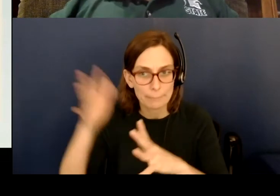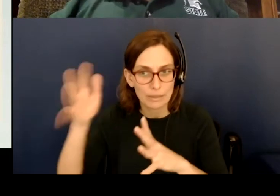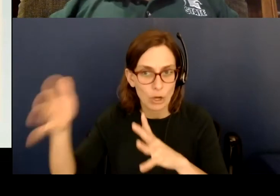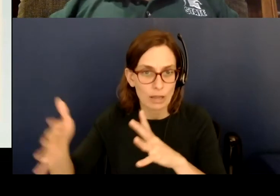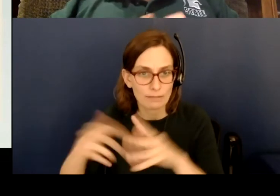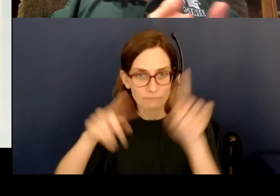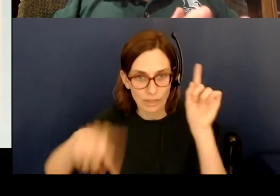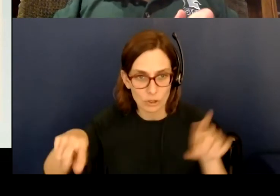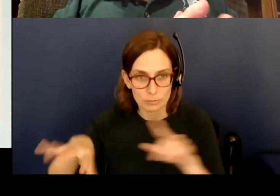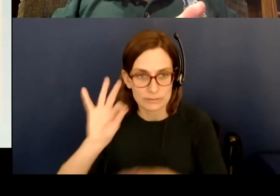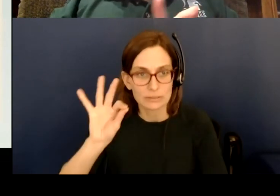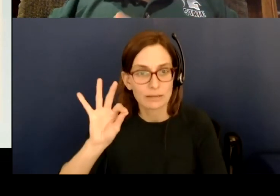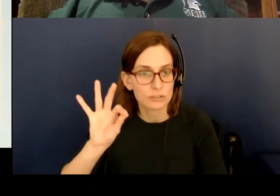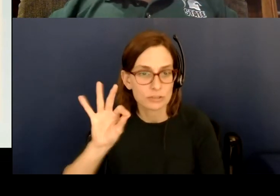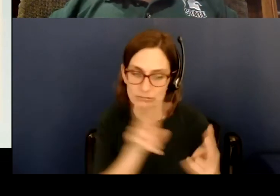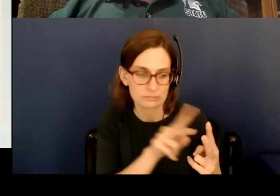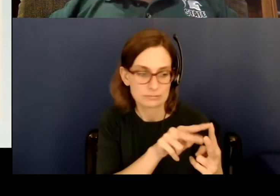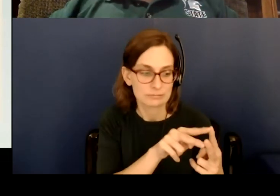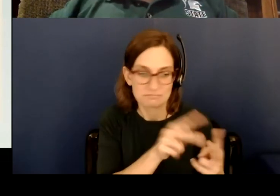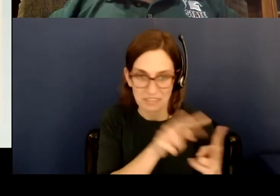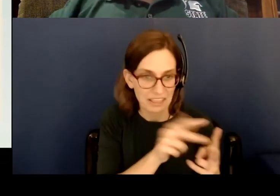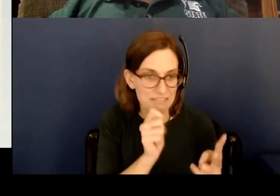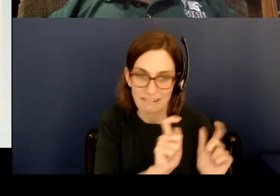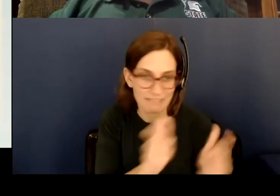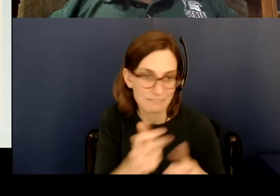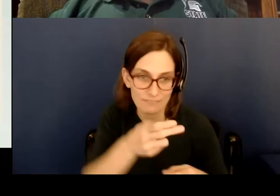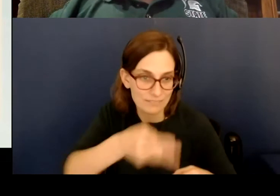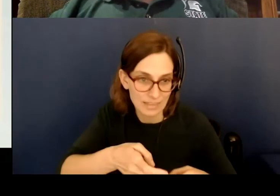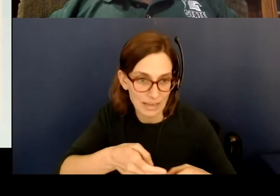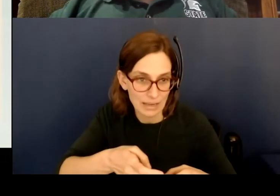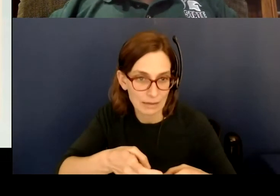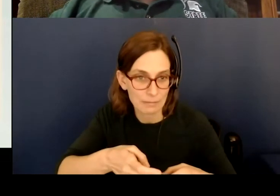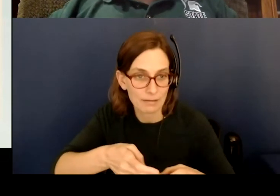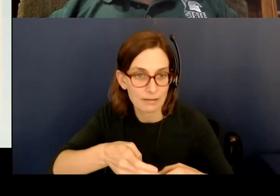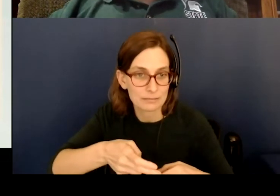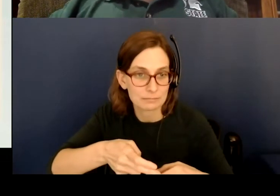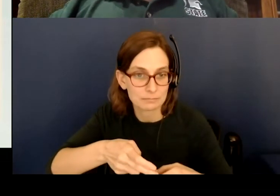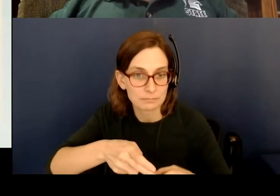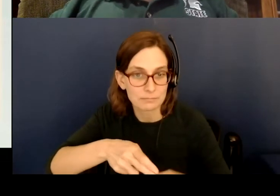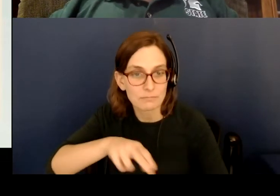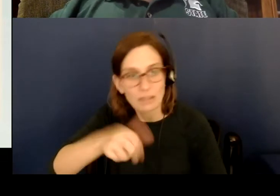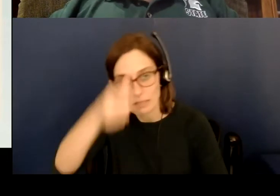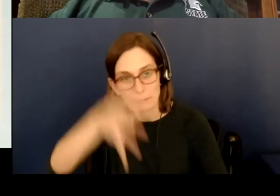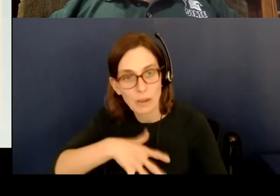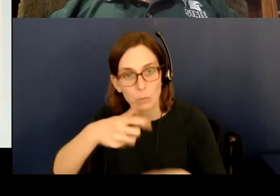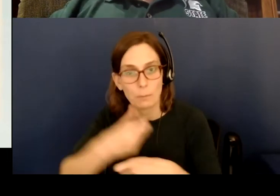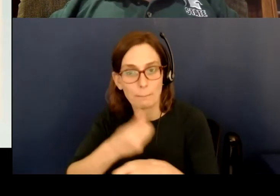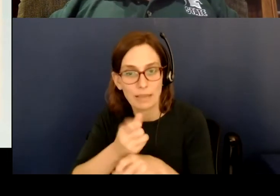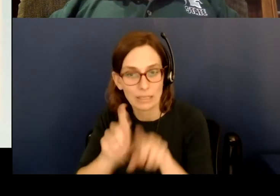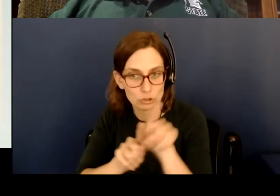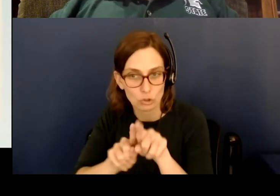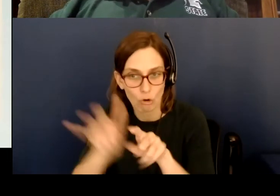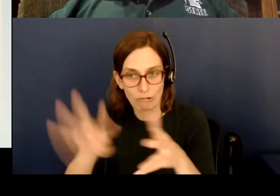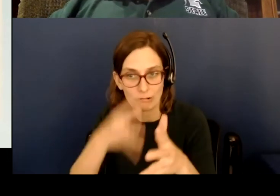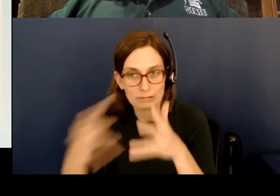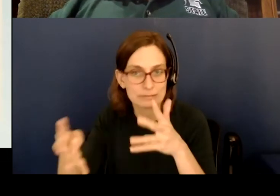was named by neither of these gentlemen, but by Hevelius, who made star atlases in 1662.